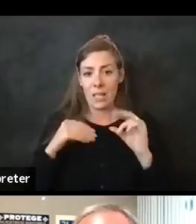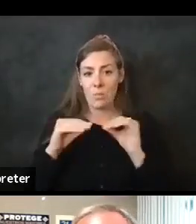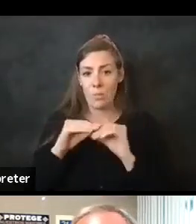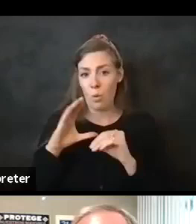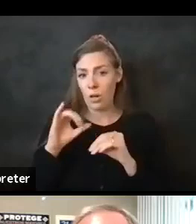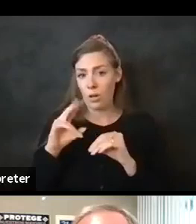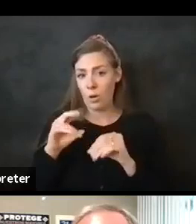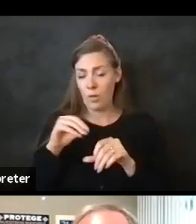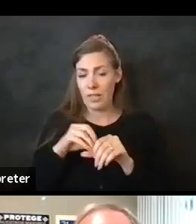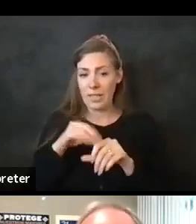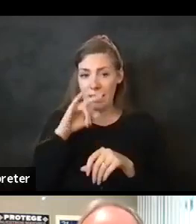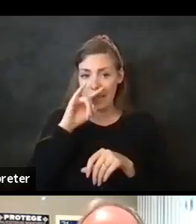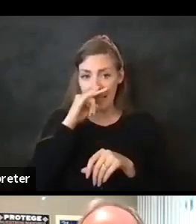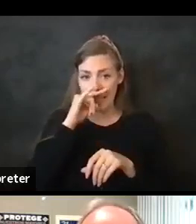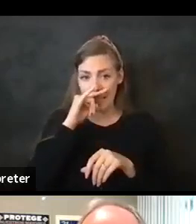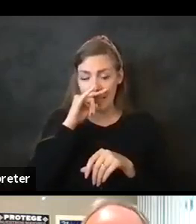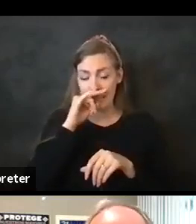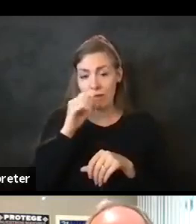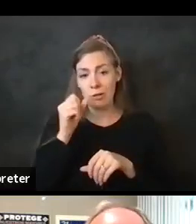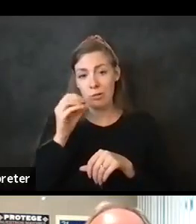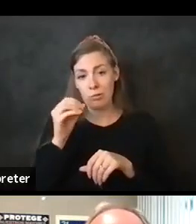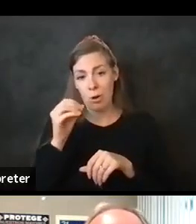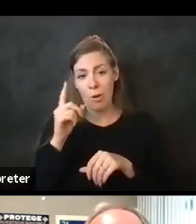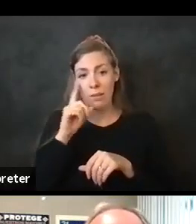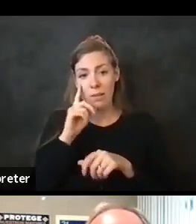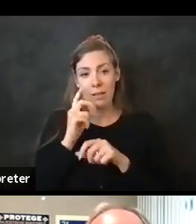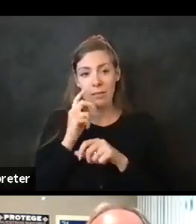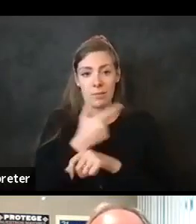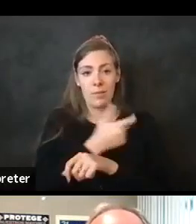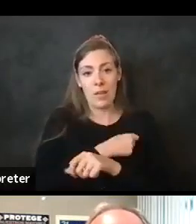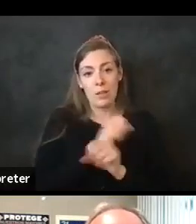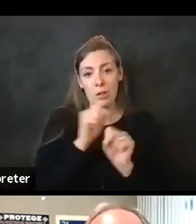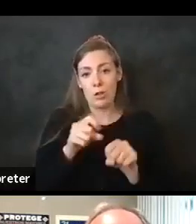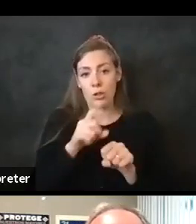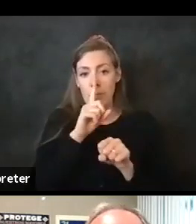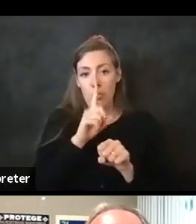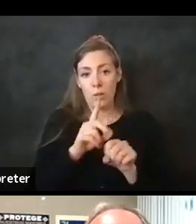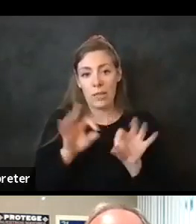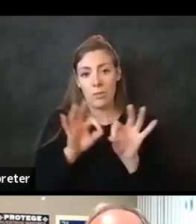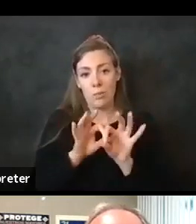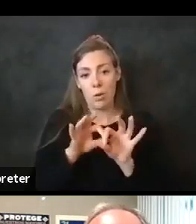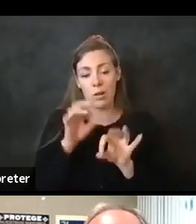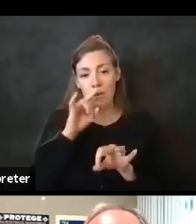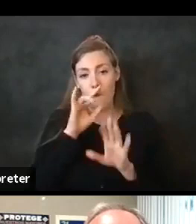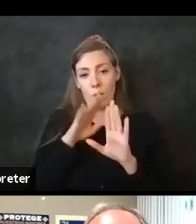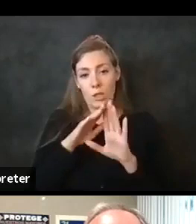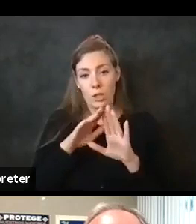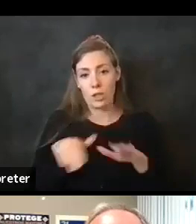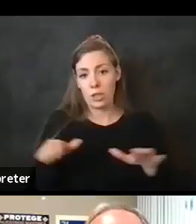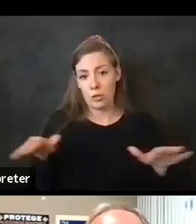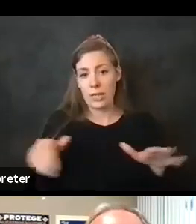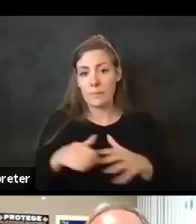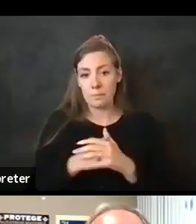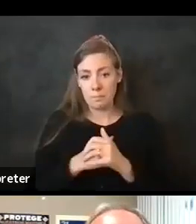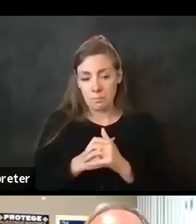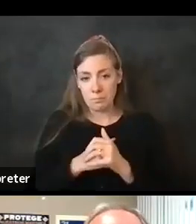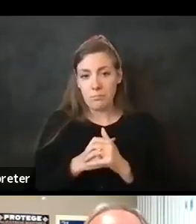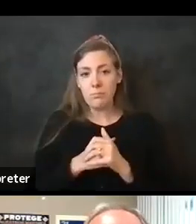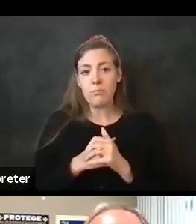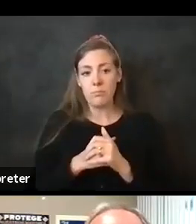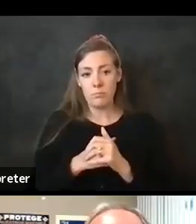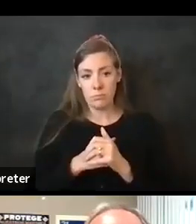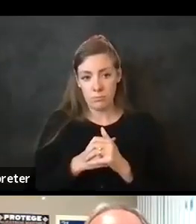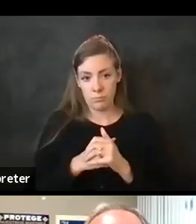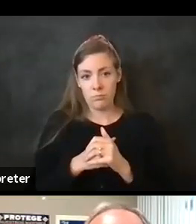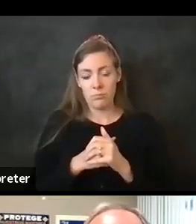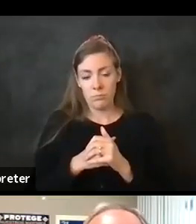are seeing more of that. So I think the vaccine is really important to protect our children, and the vaccine is being given at